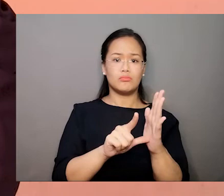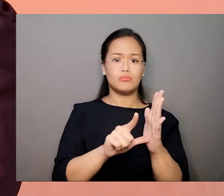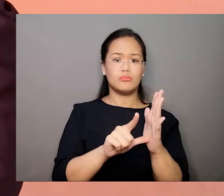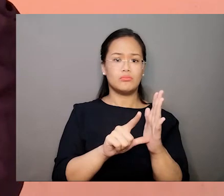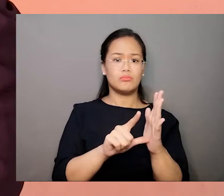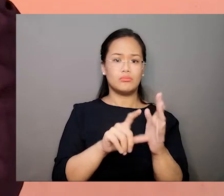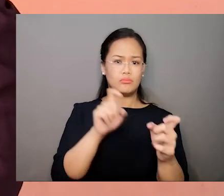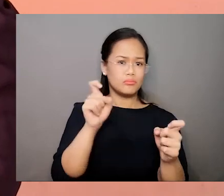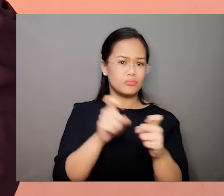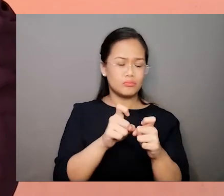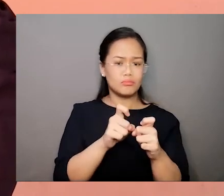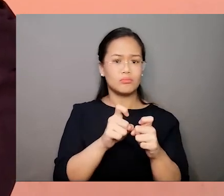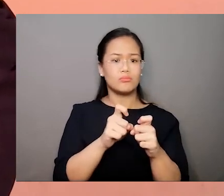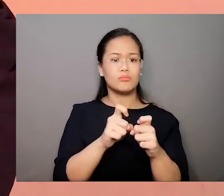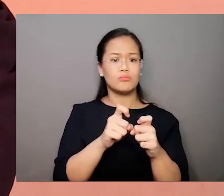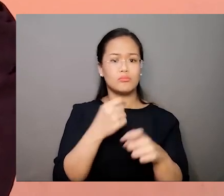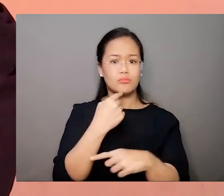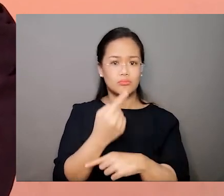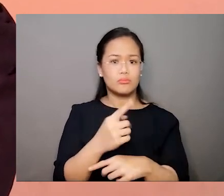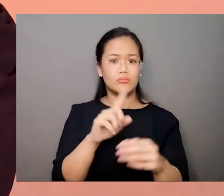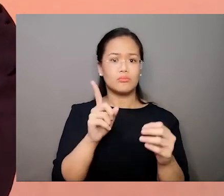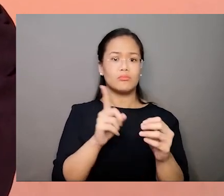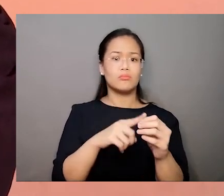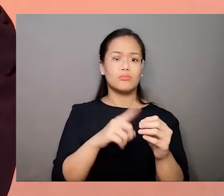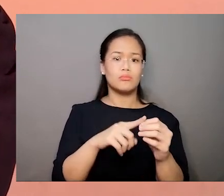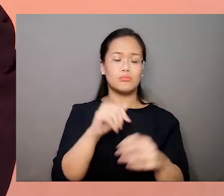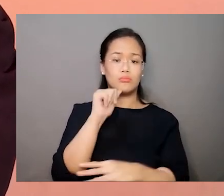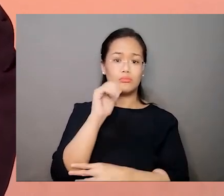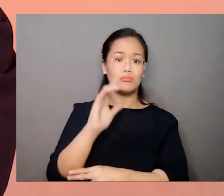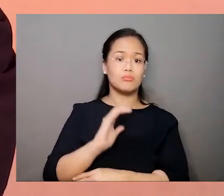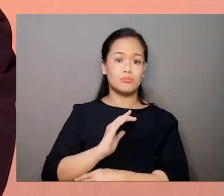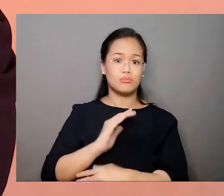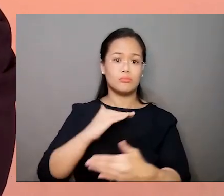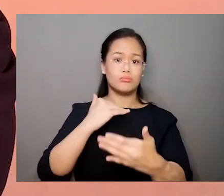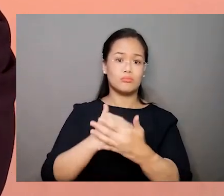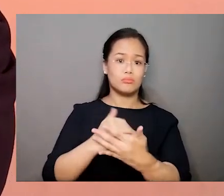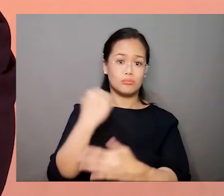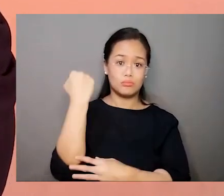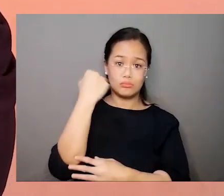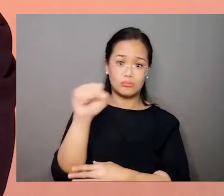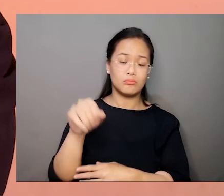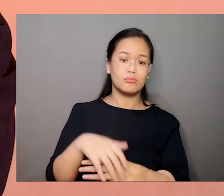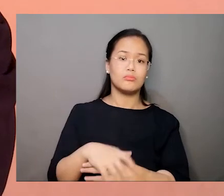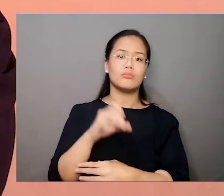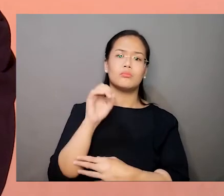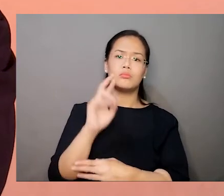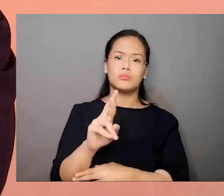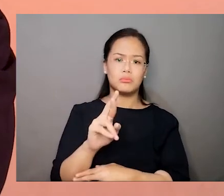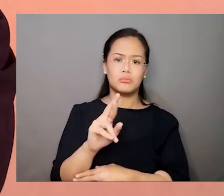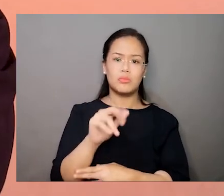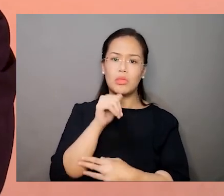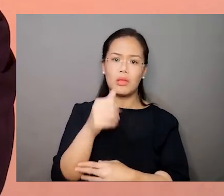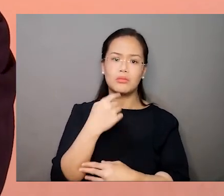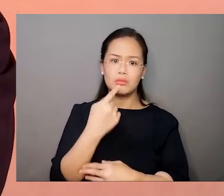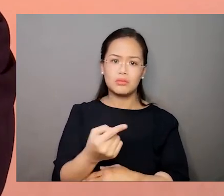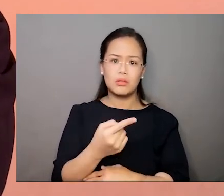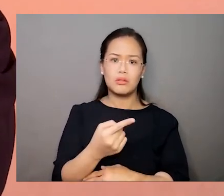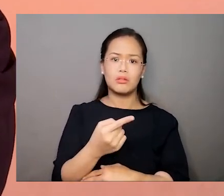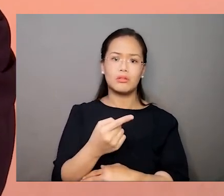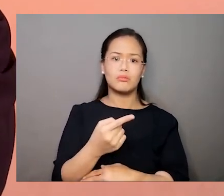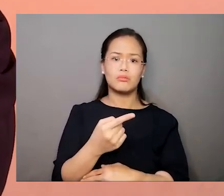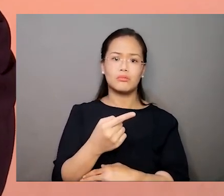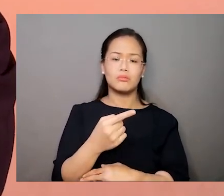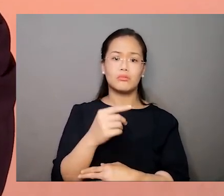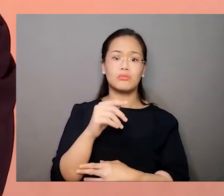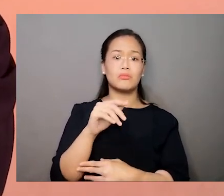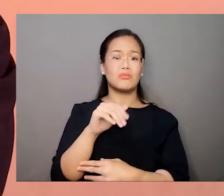and frames this problem as a violation of women's rights, or as an unlawful act which should be meted out